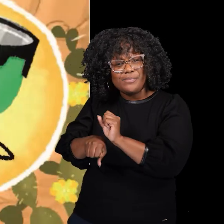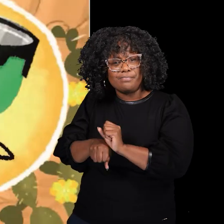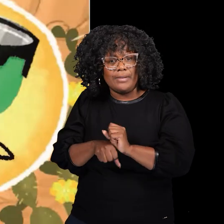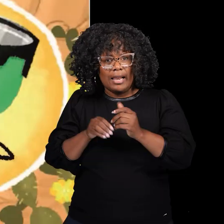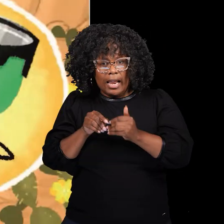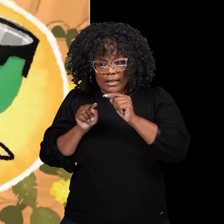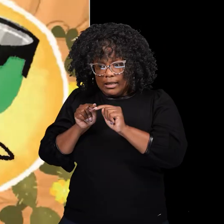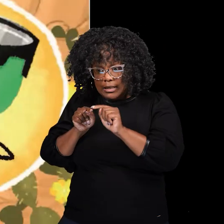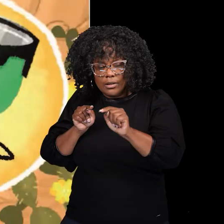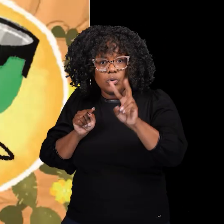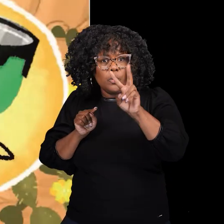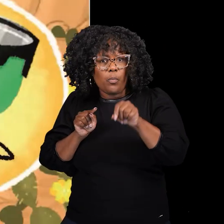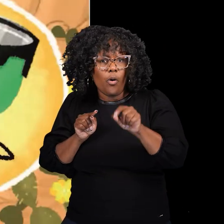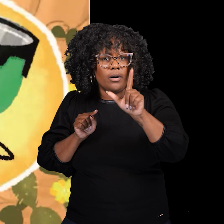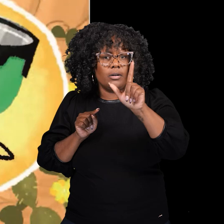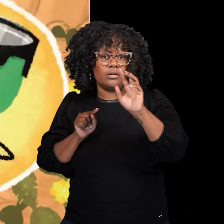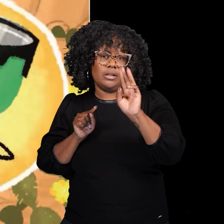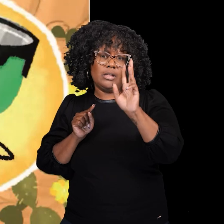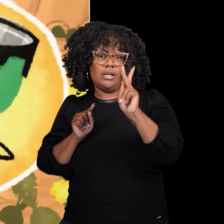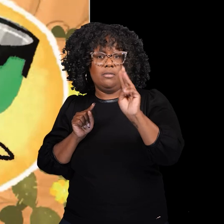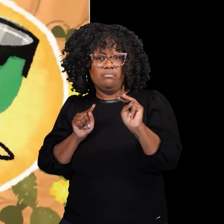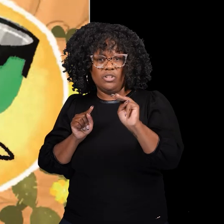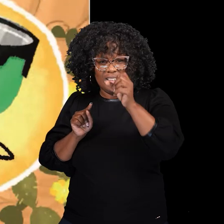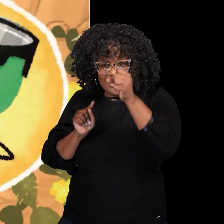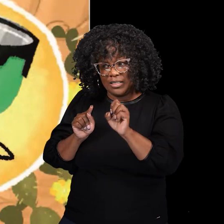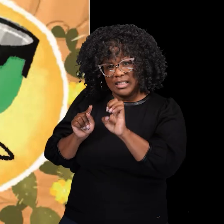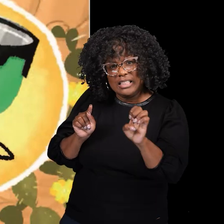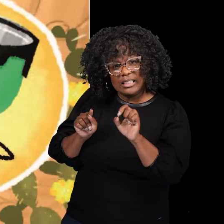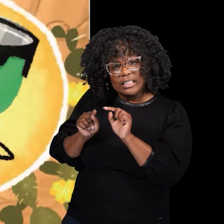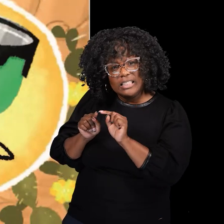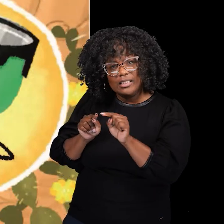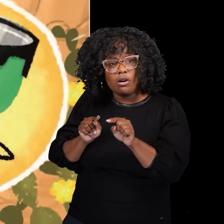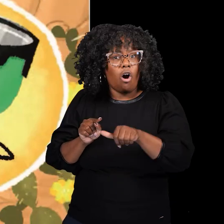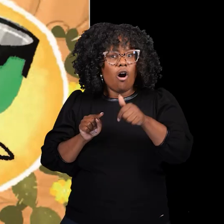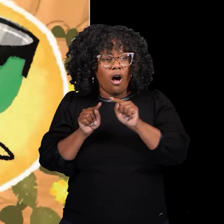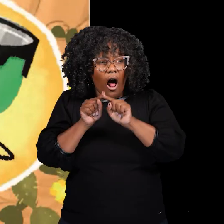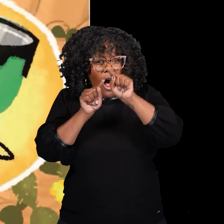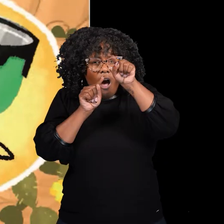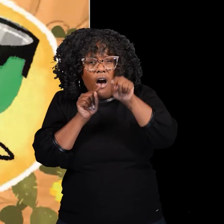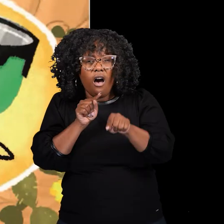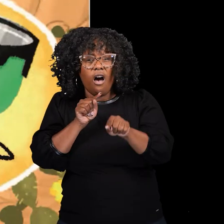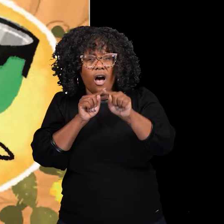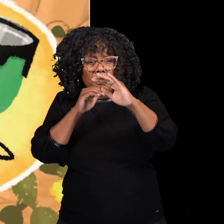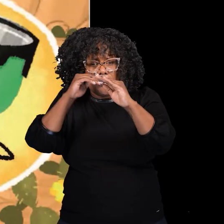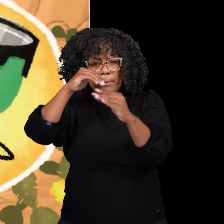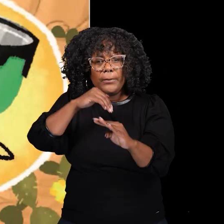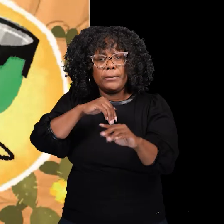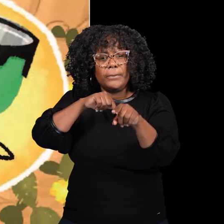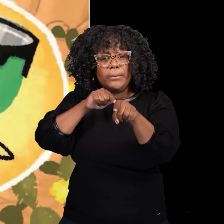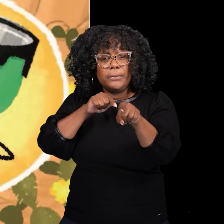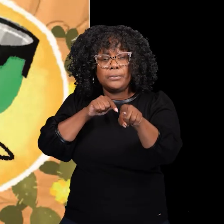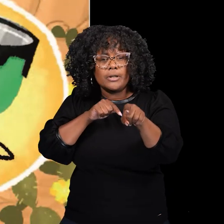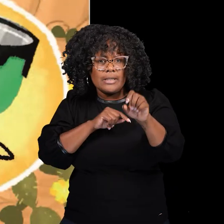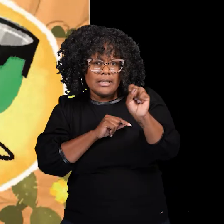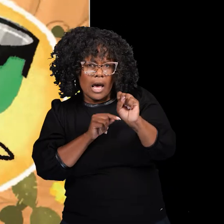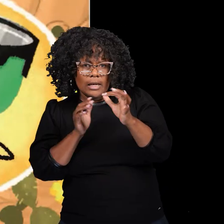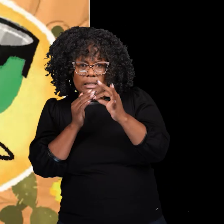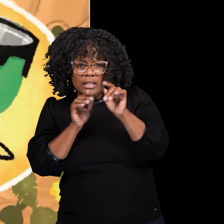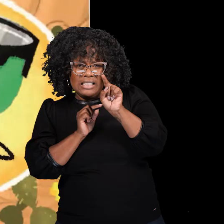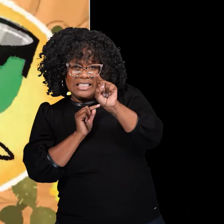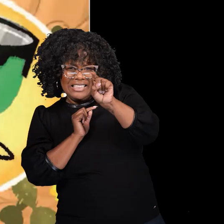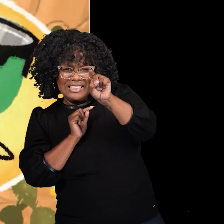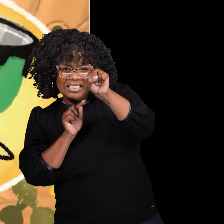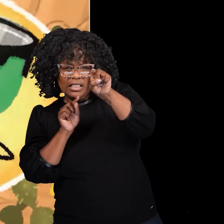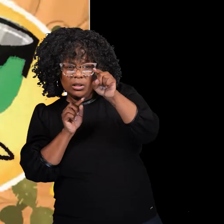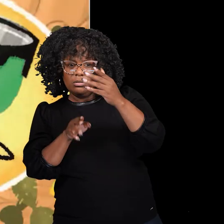Rubes! The next checkpoint is 2.1 kilometers southeast on the other side of those dunes. Scout points